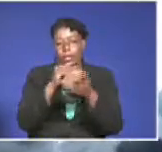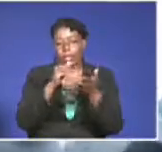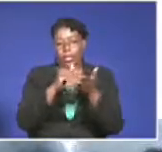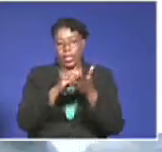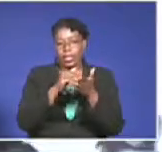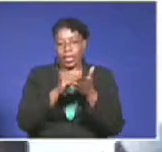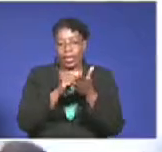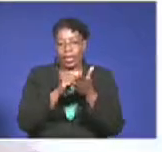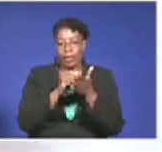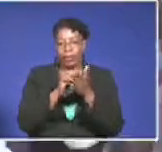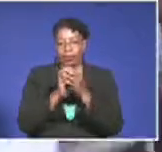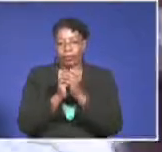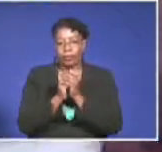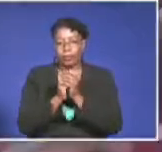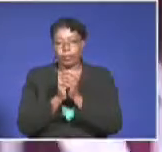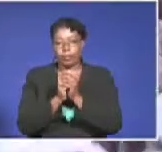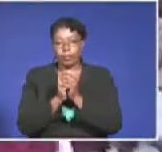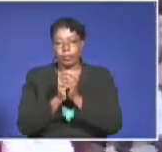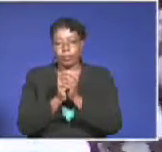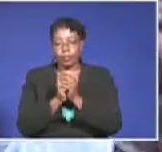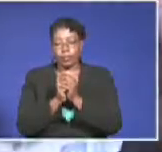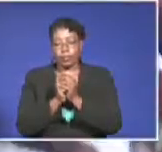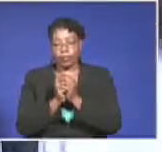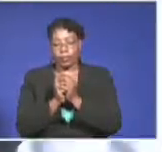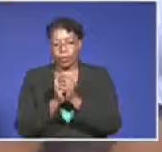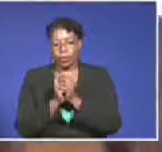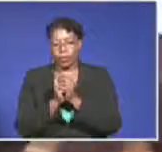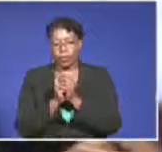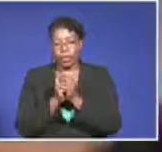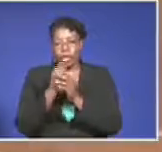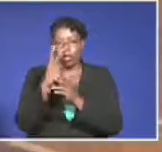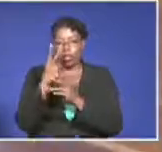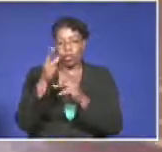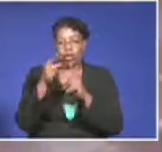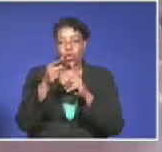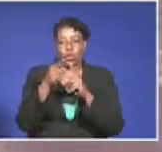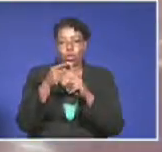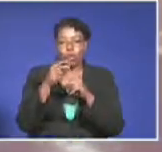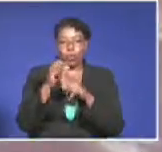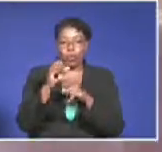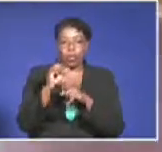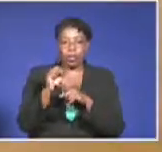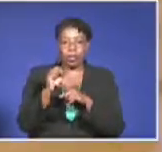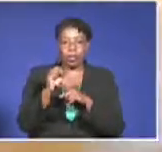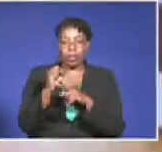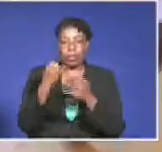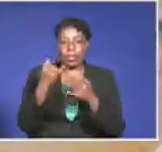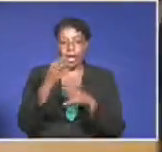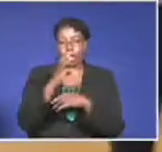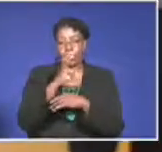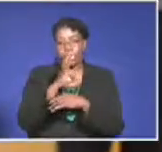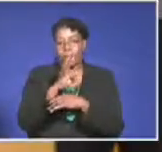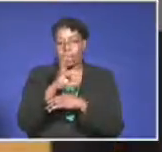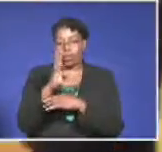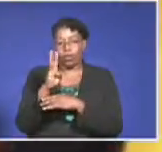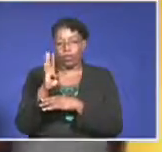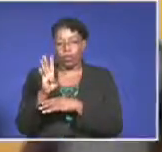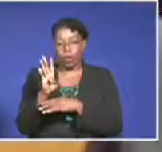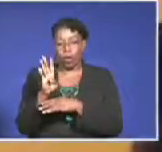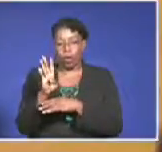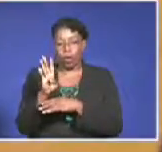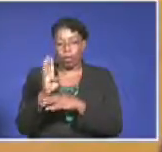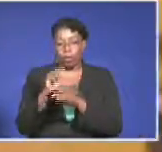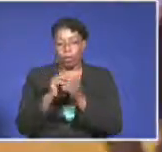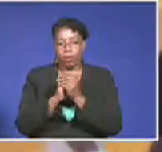Paul Green with the Euro step to Samuel Butler. Euro step is good. 2 points. Score now 6-4. Next possession for the Jaguars. Paul Green